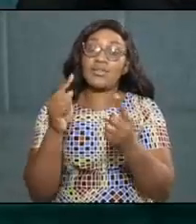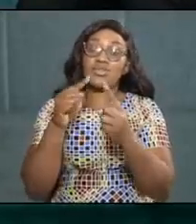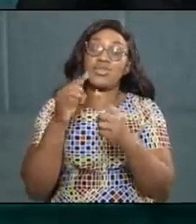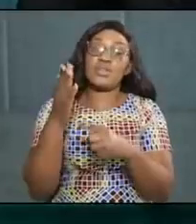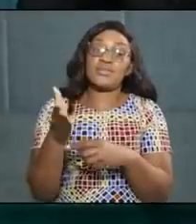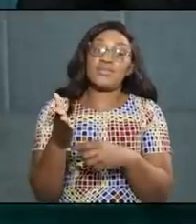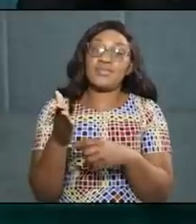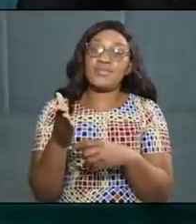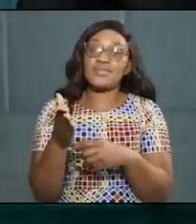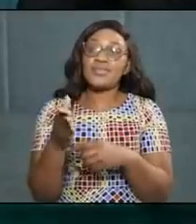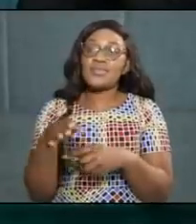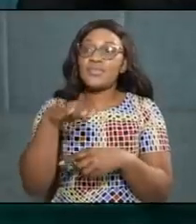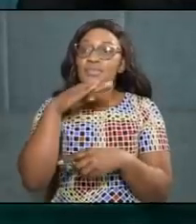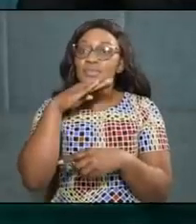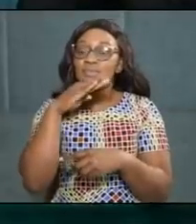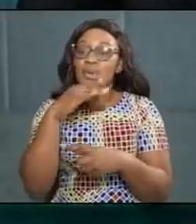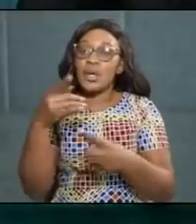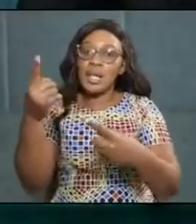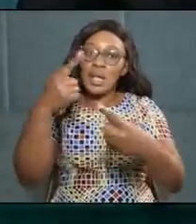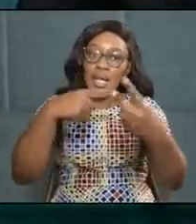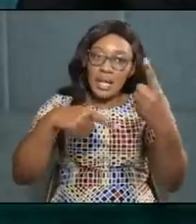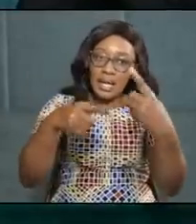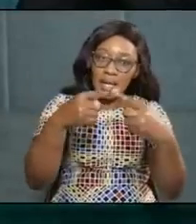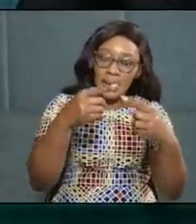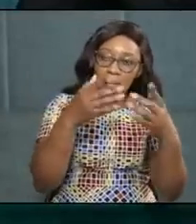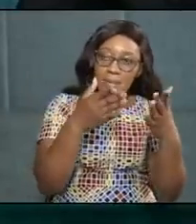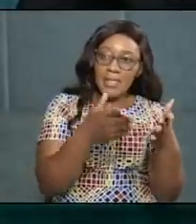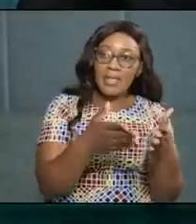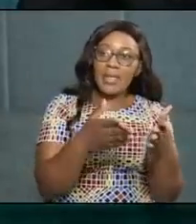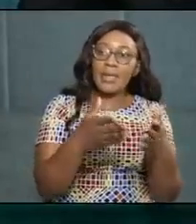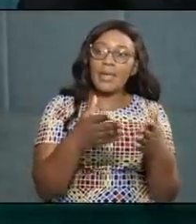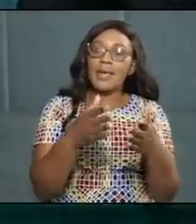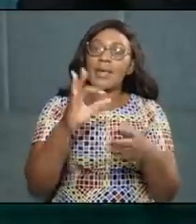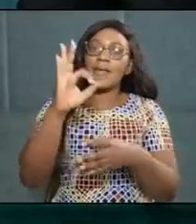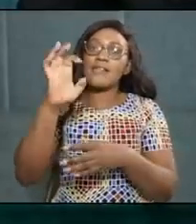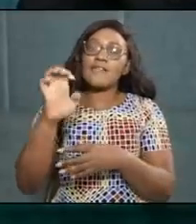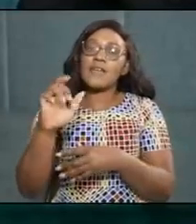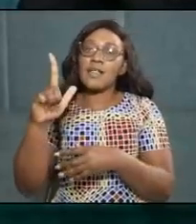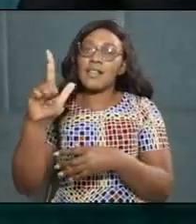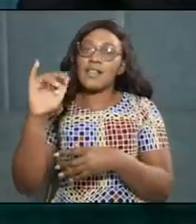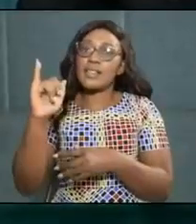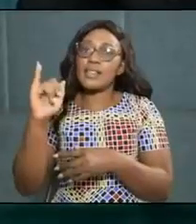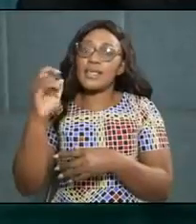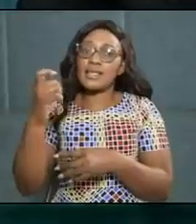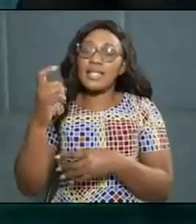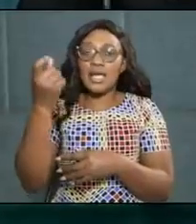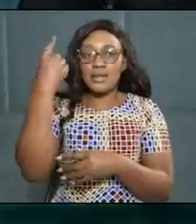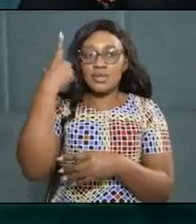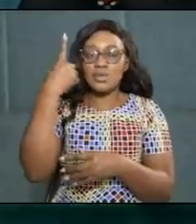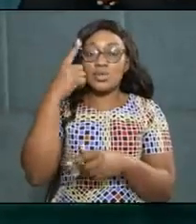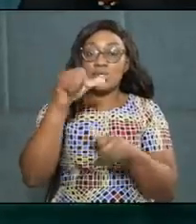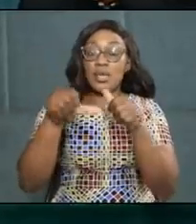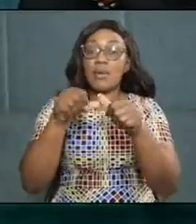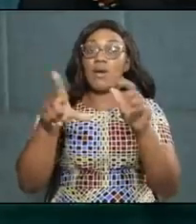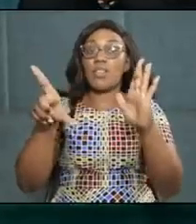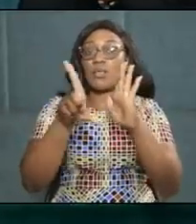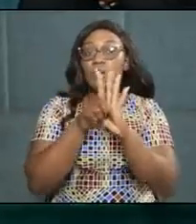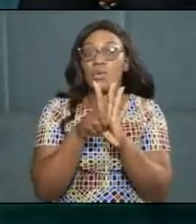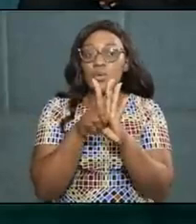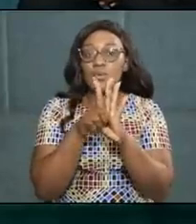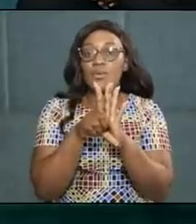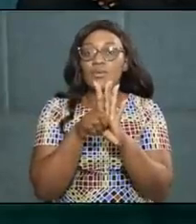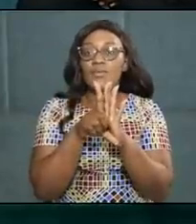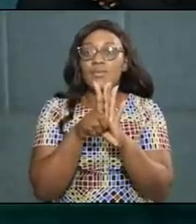Felix came with his wife Drusilla, who was a Jew. In some way, Felix understood the laws and rituals of the Israelites. Oh, so